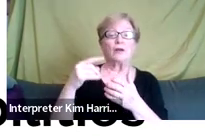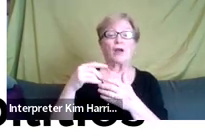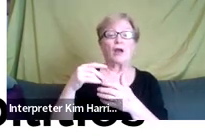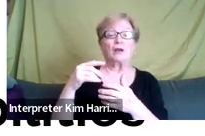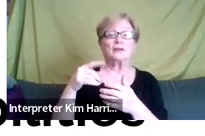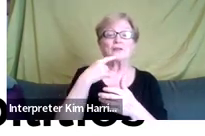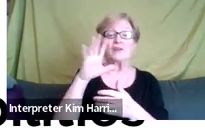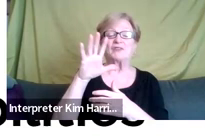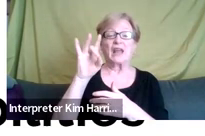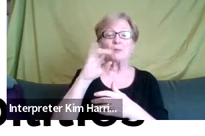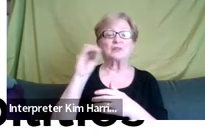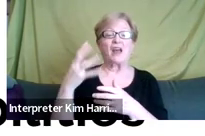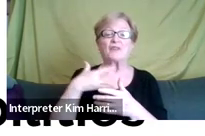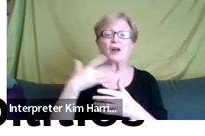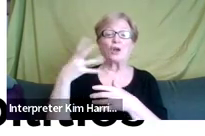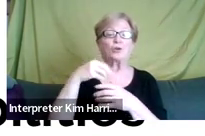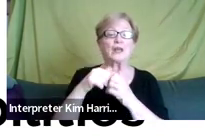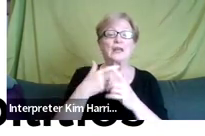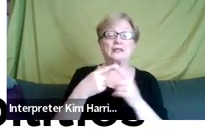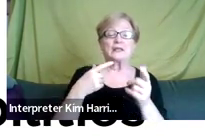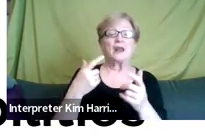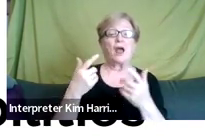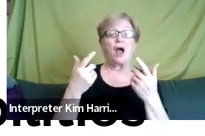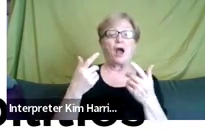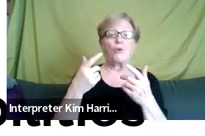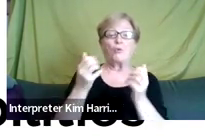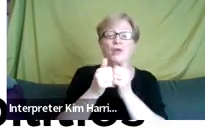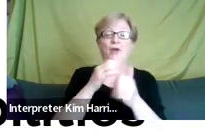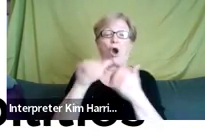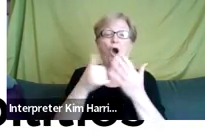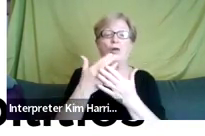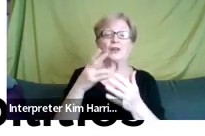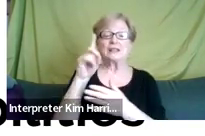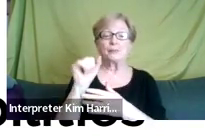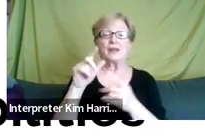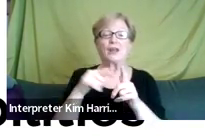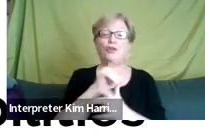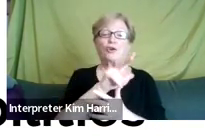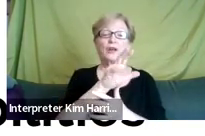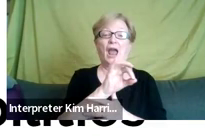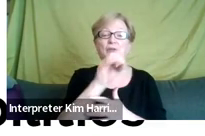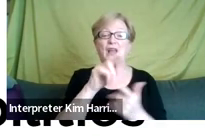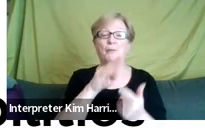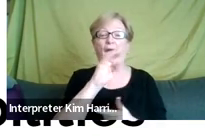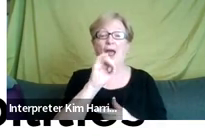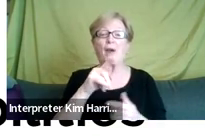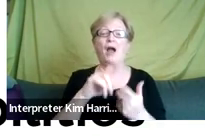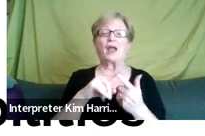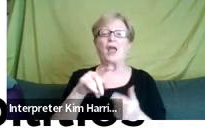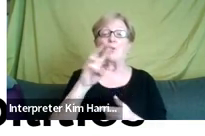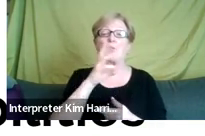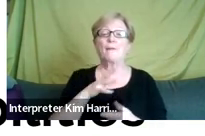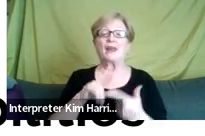about 39% of BIPOC women and 41% of BIPOC men experienced harassment